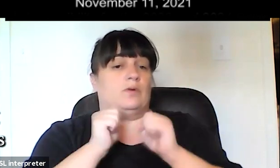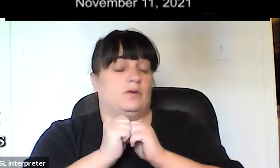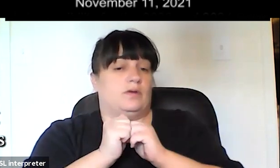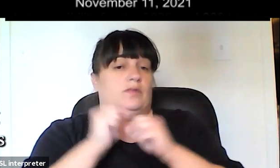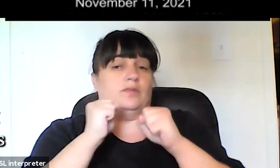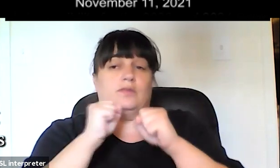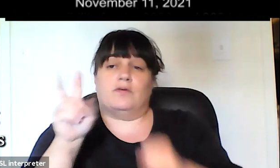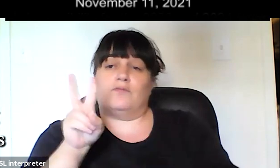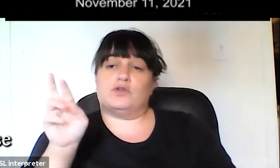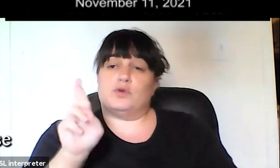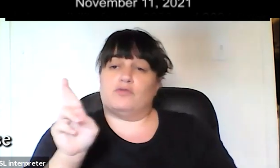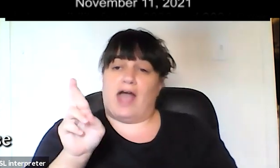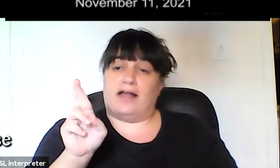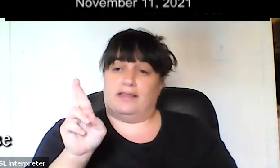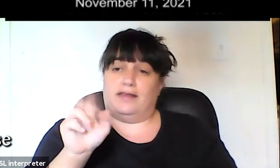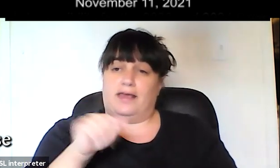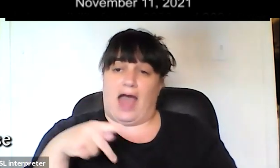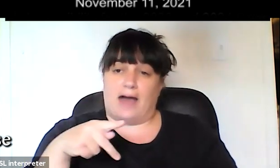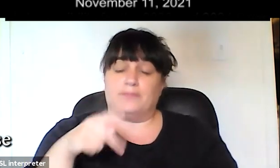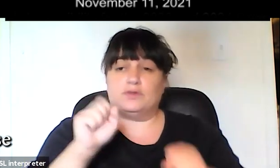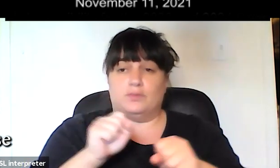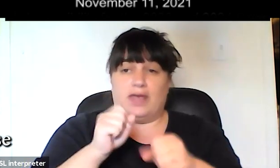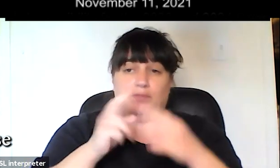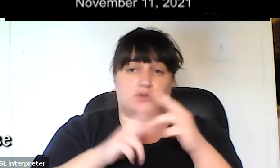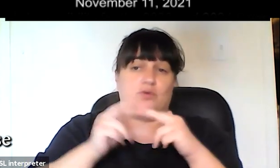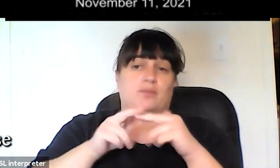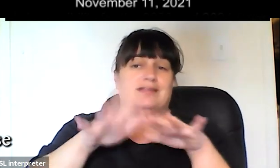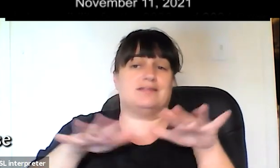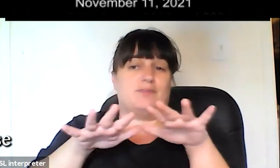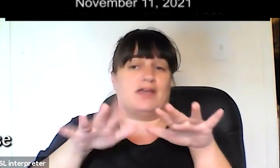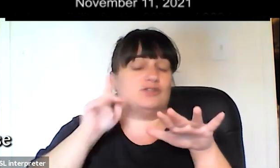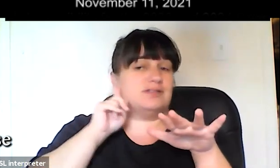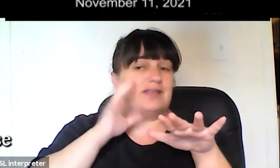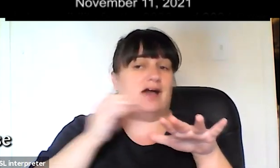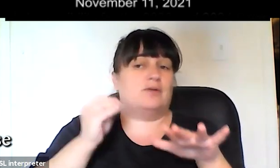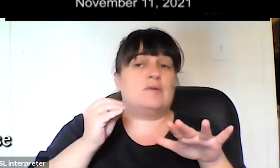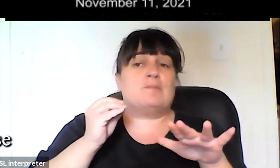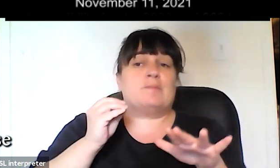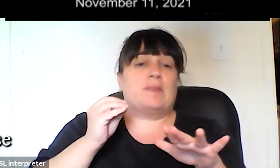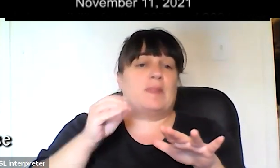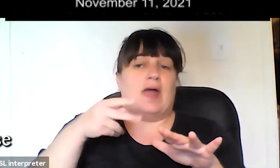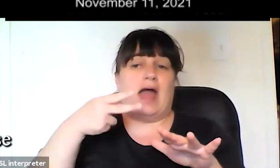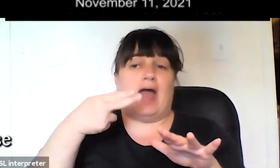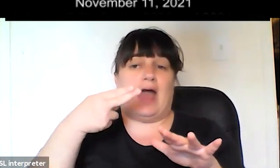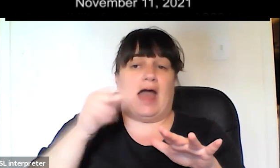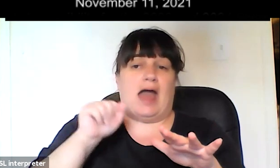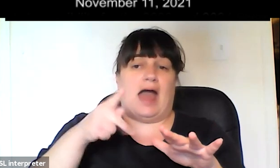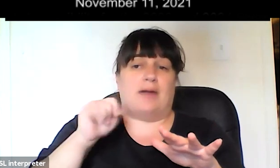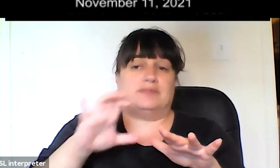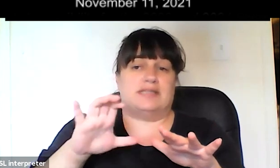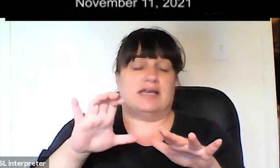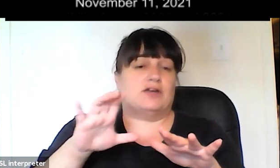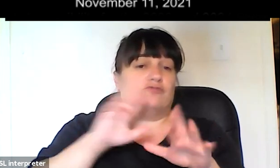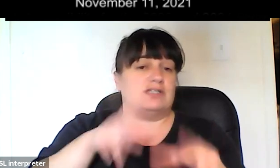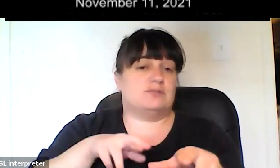virtual reality applications to be able to build spatial sound as well as that haptic response or that